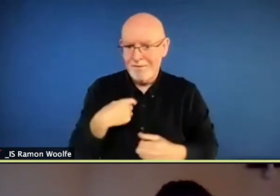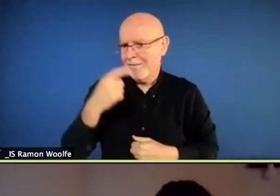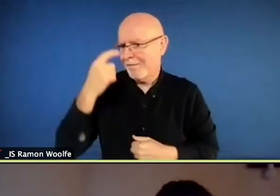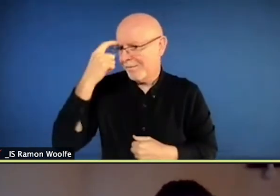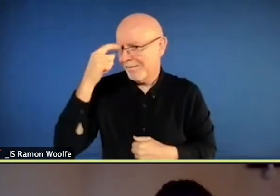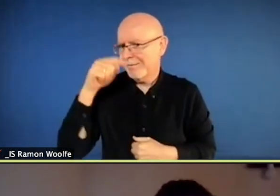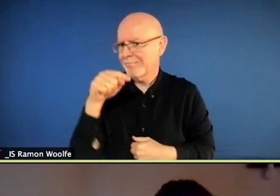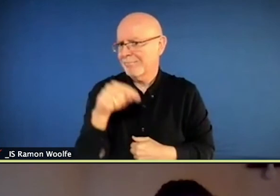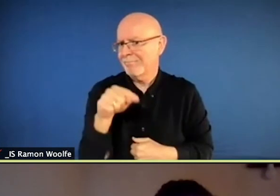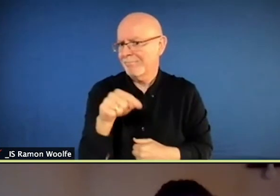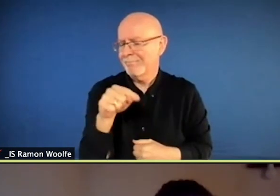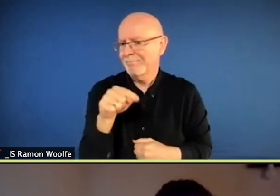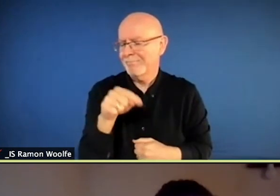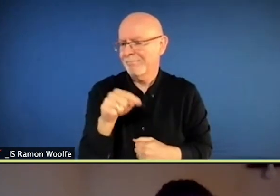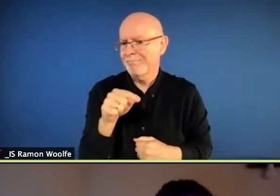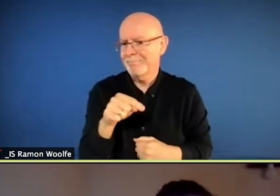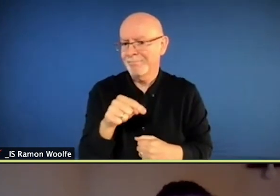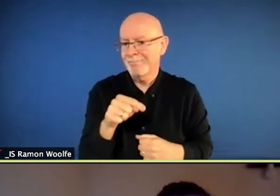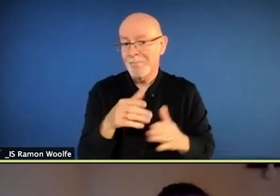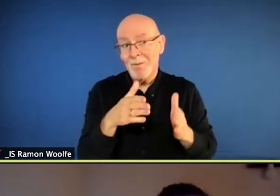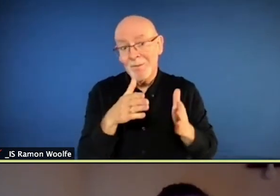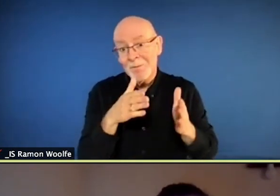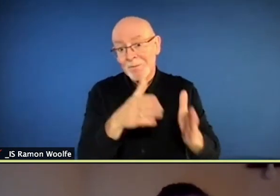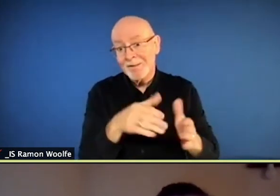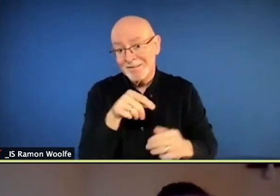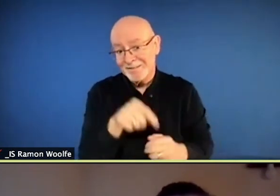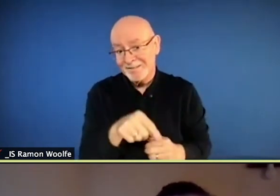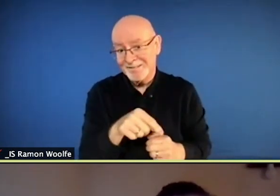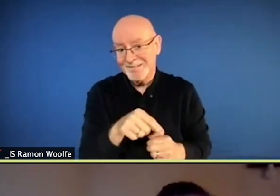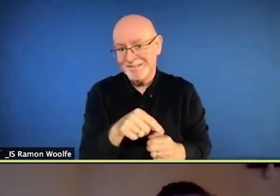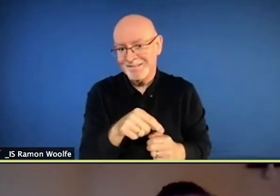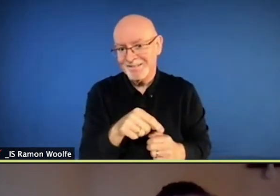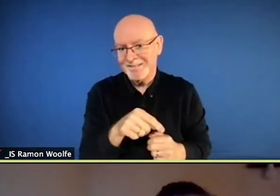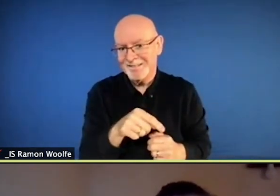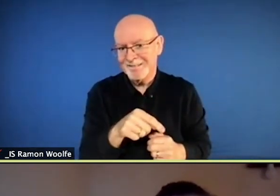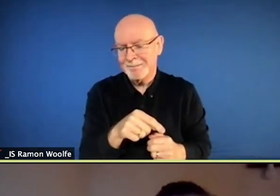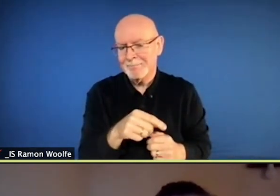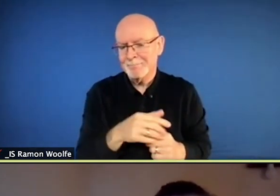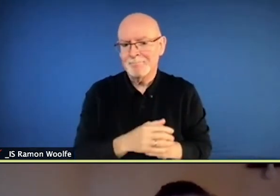and the way refugees think themselves will change in the future. And